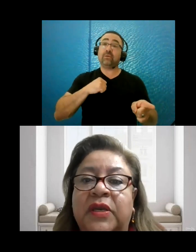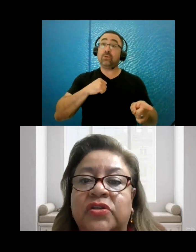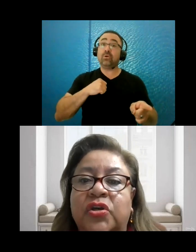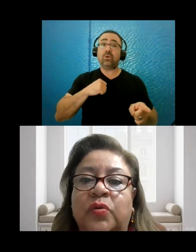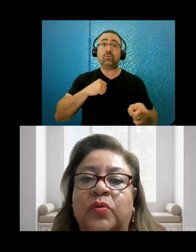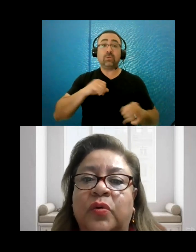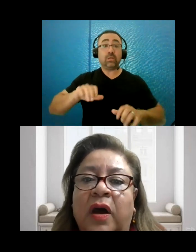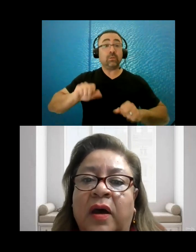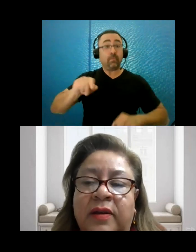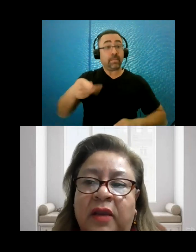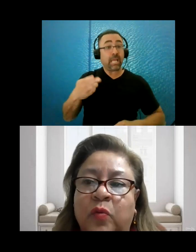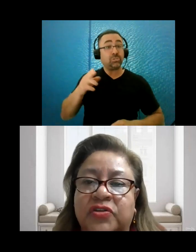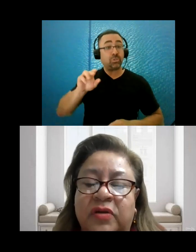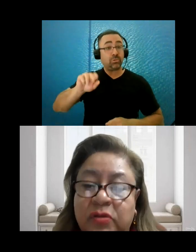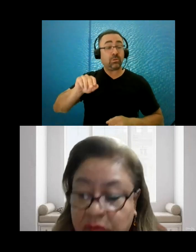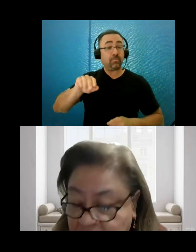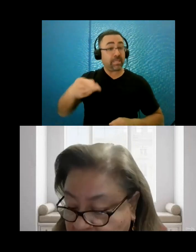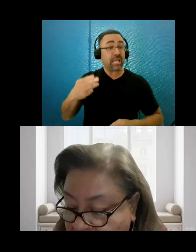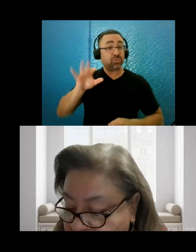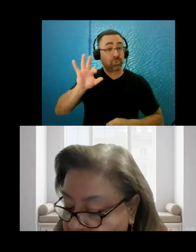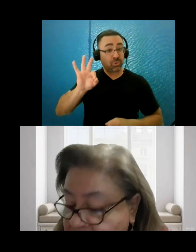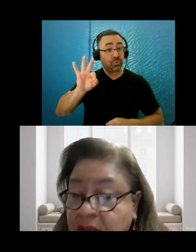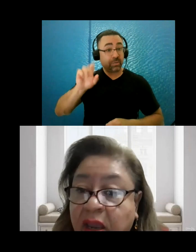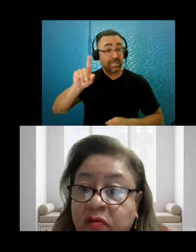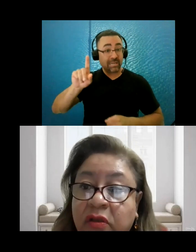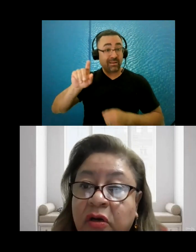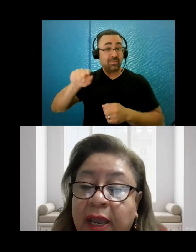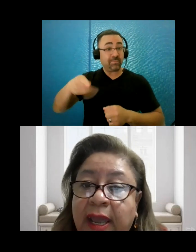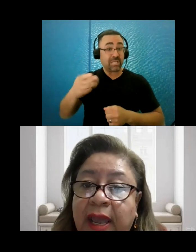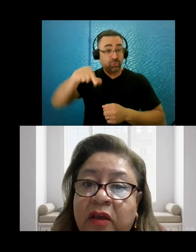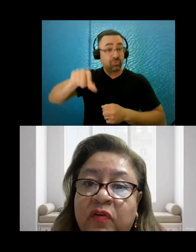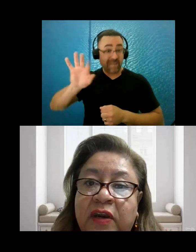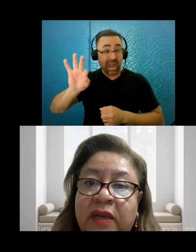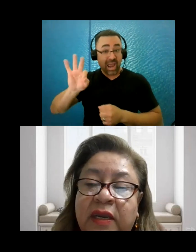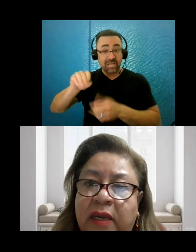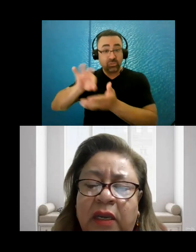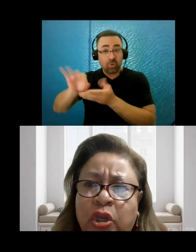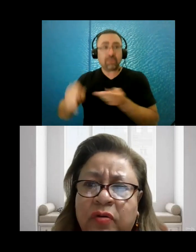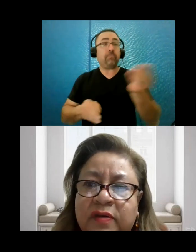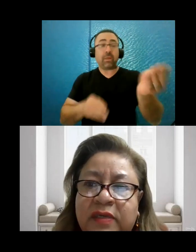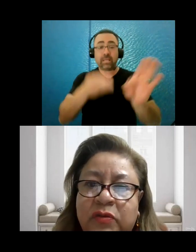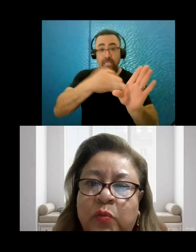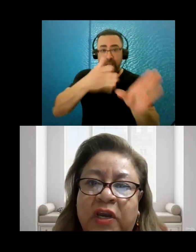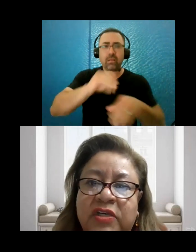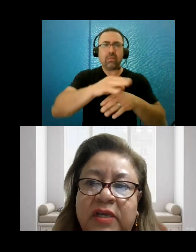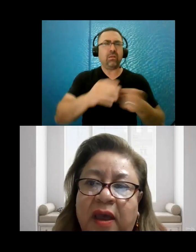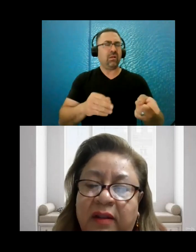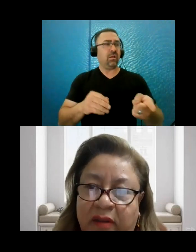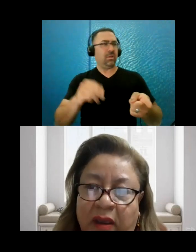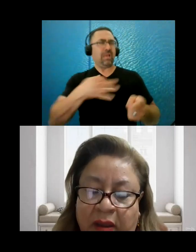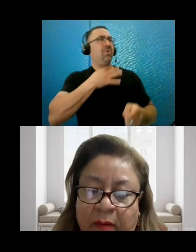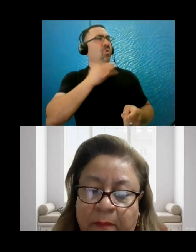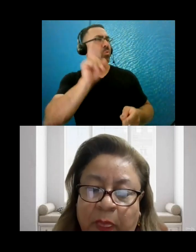her PHQ-9 questionnaire to the psychiatrist and counselor, and they were very curious as to where she